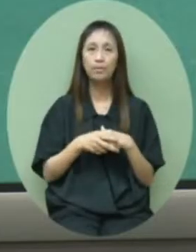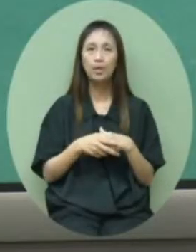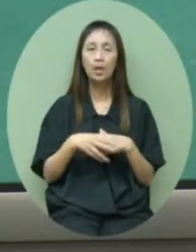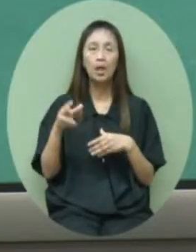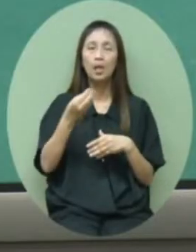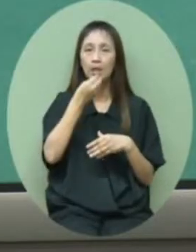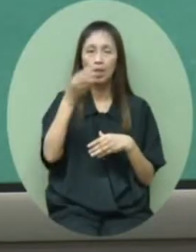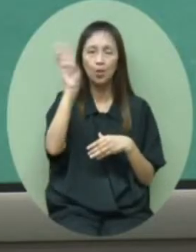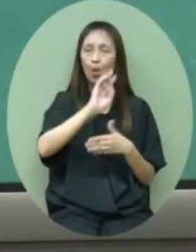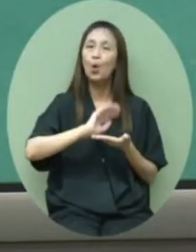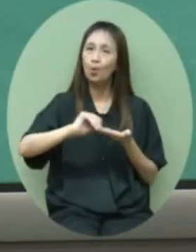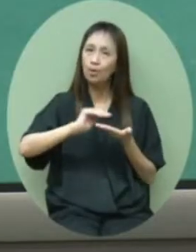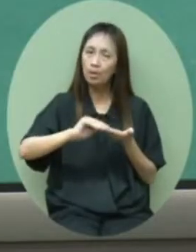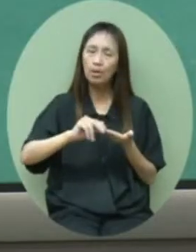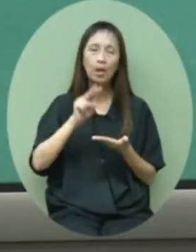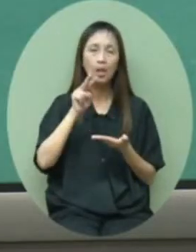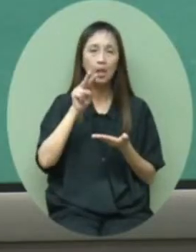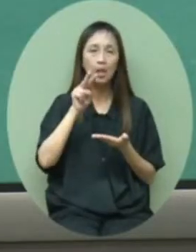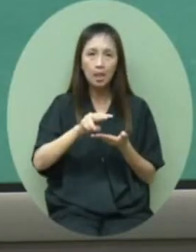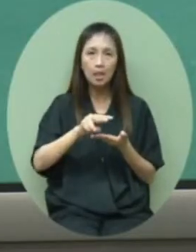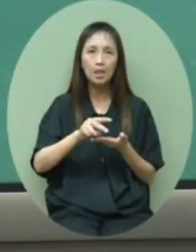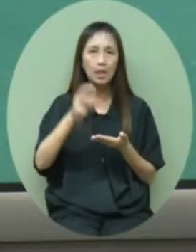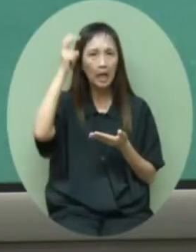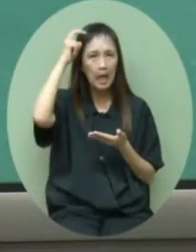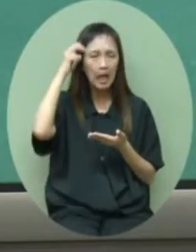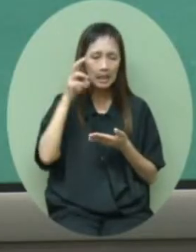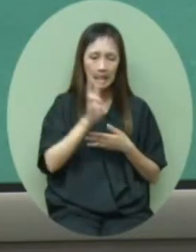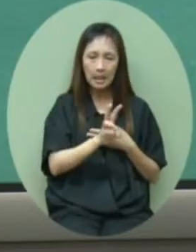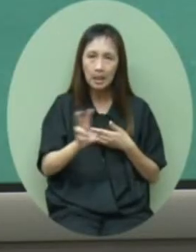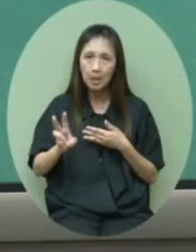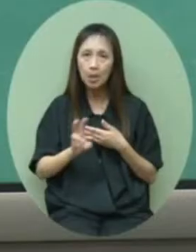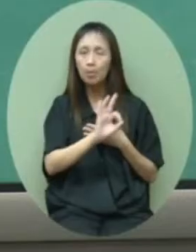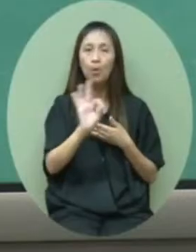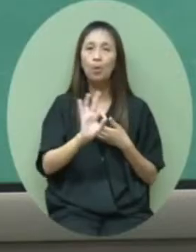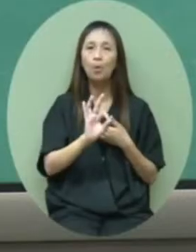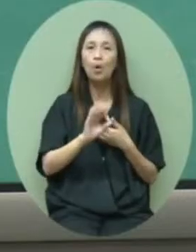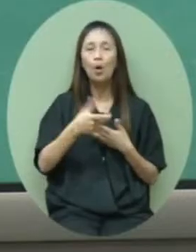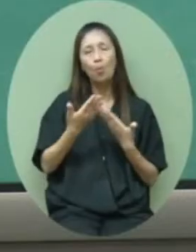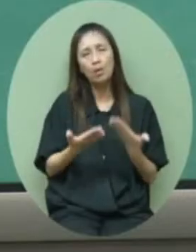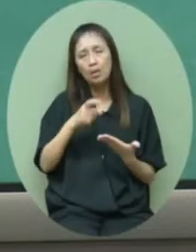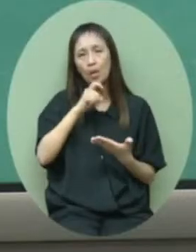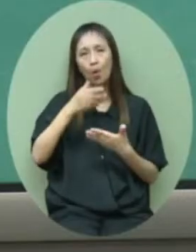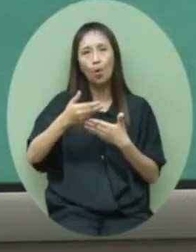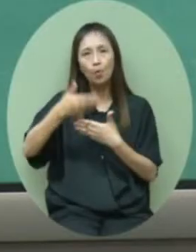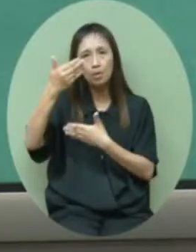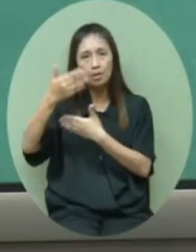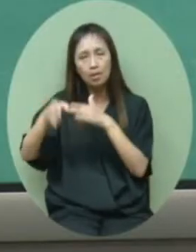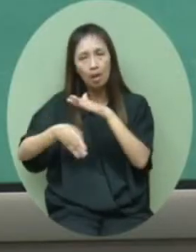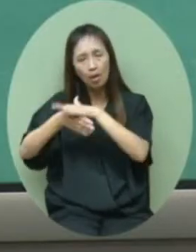see some small particles. So these particles